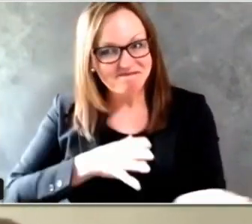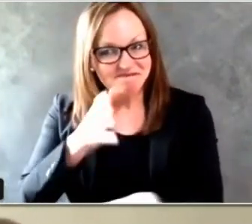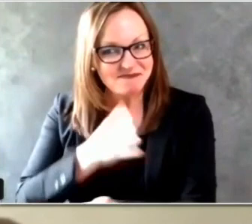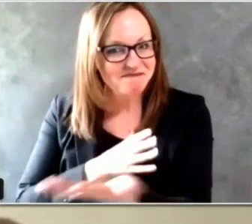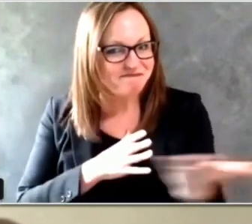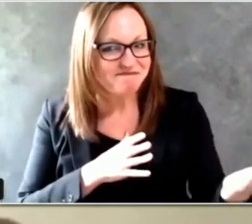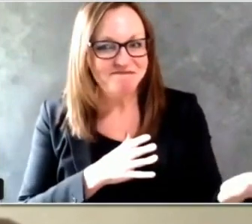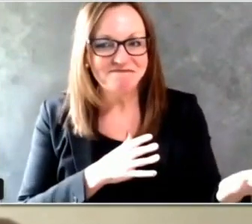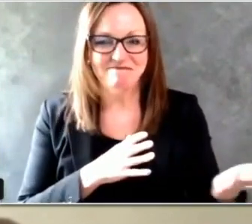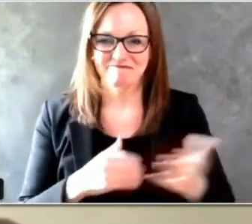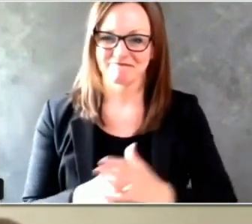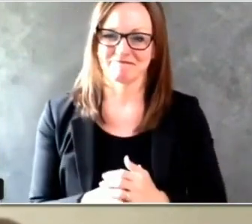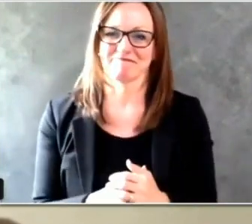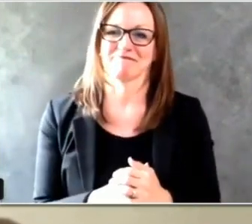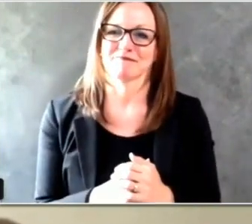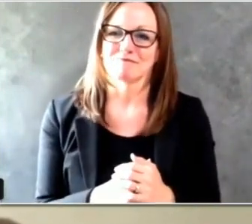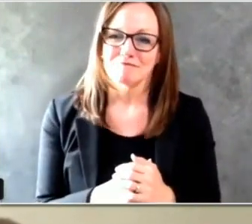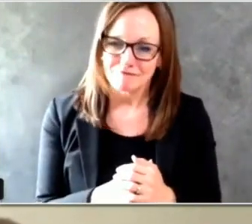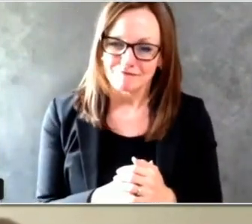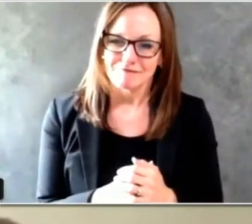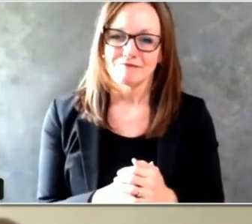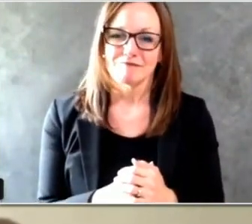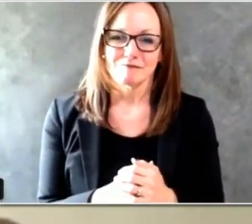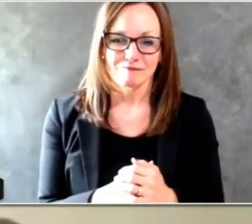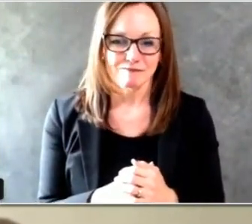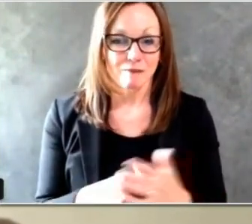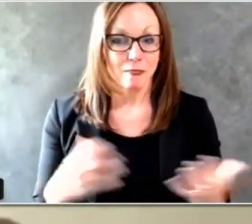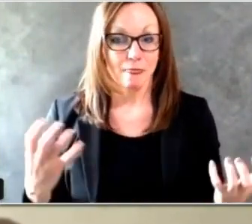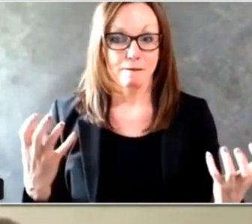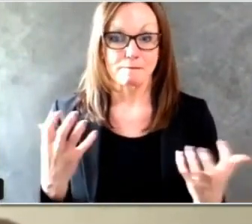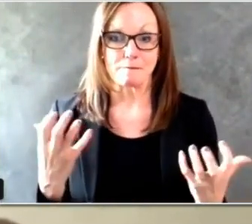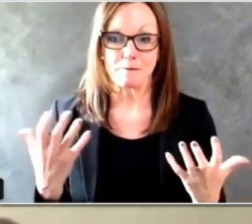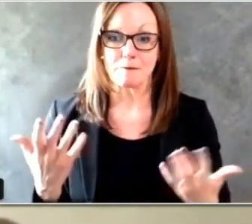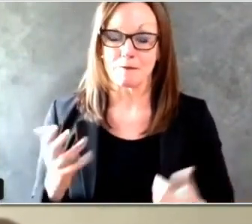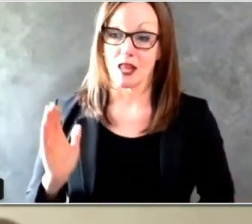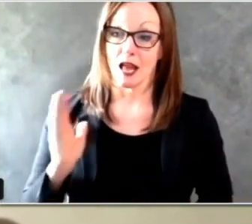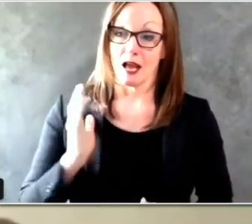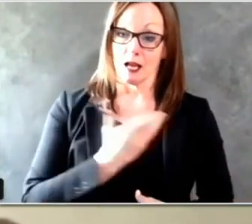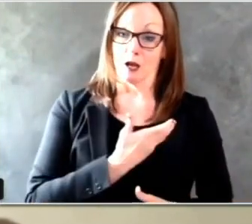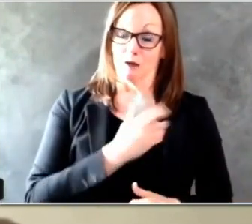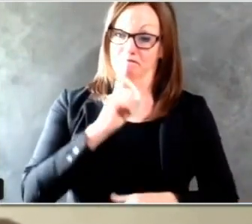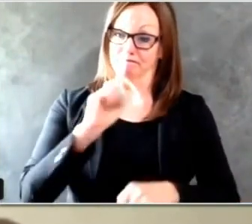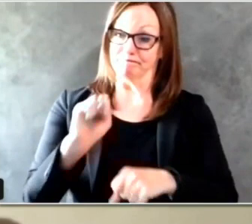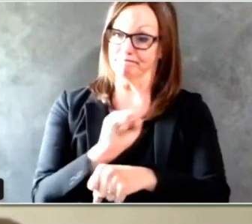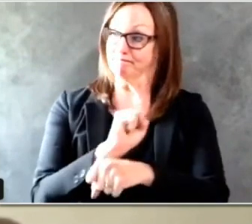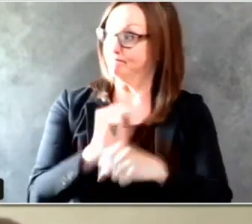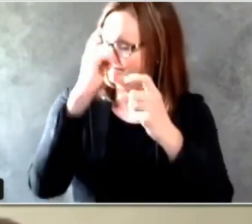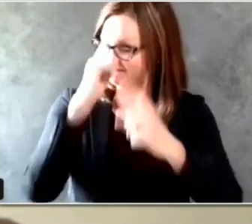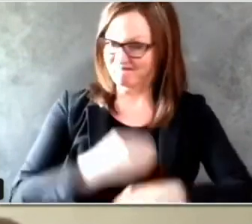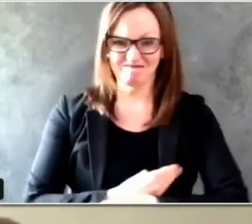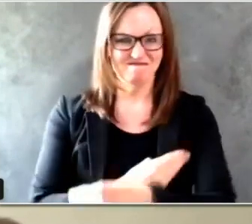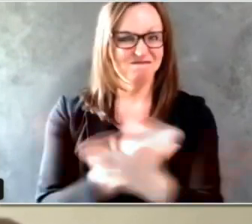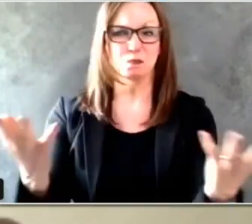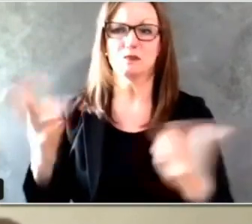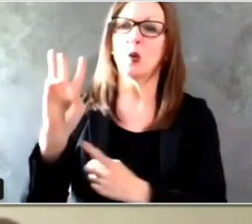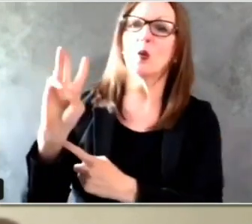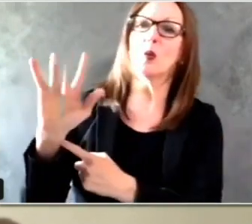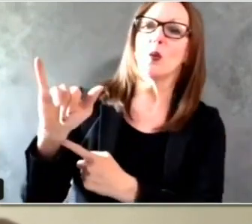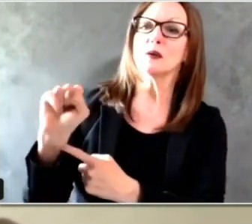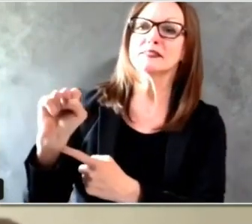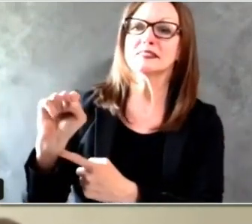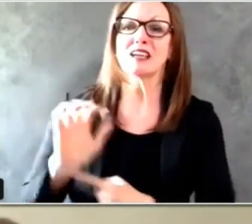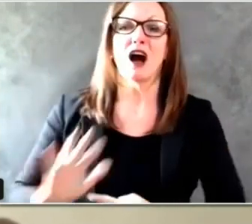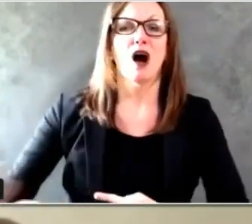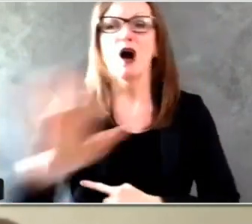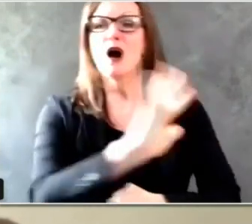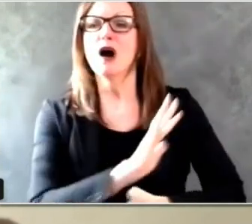over 250,000 COVID-19 tests administered across the state. That's really an incredible number when you stop to think about it. Our